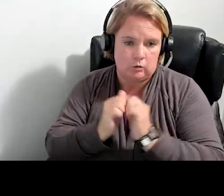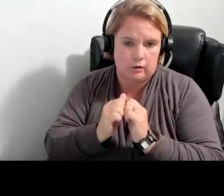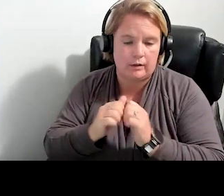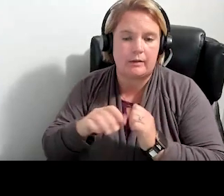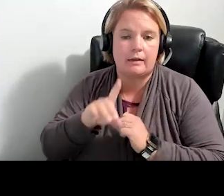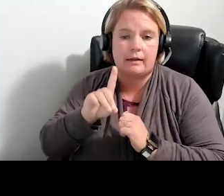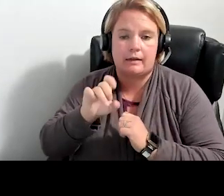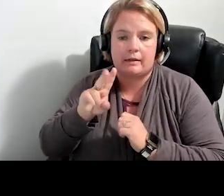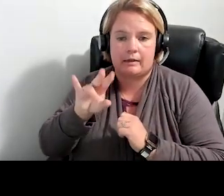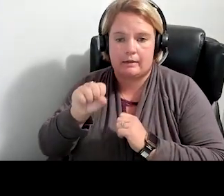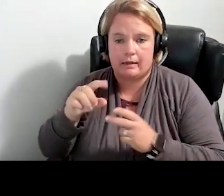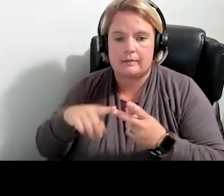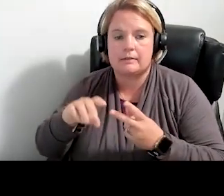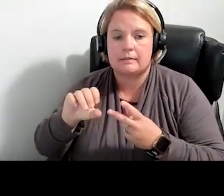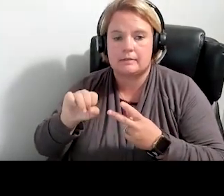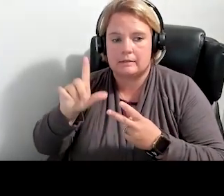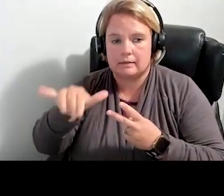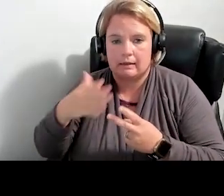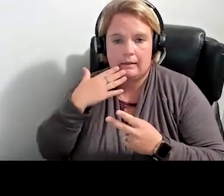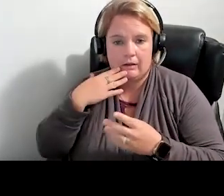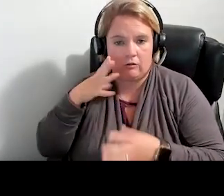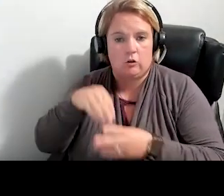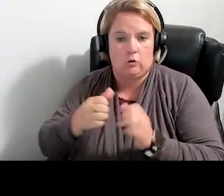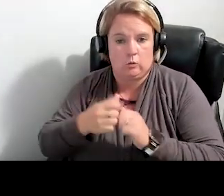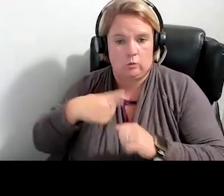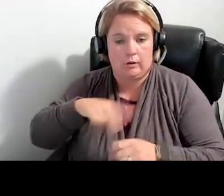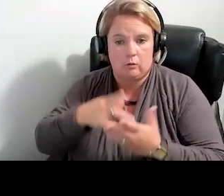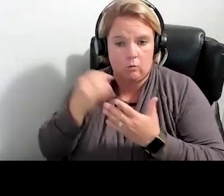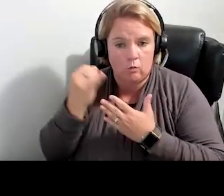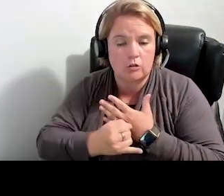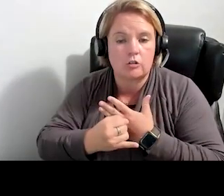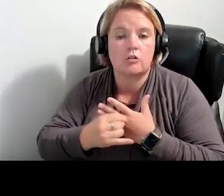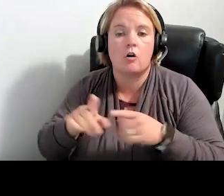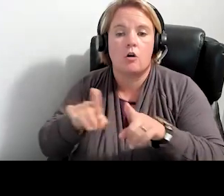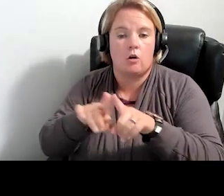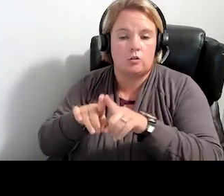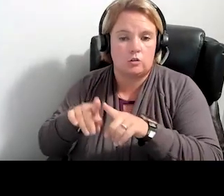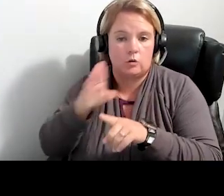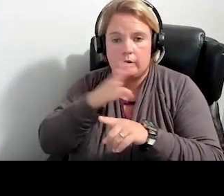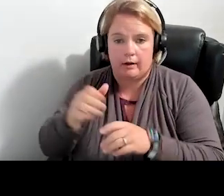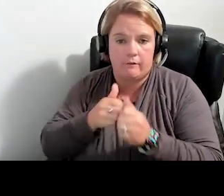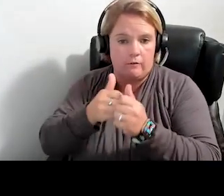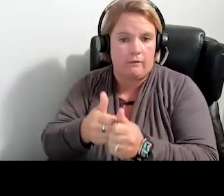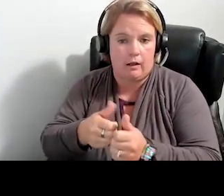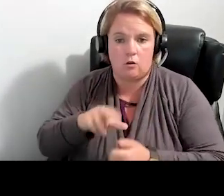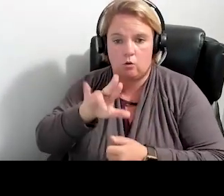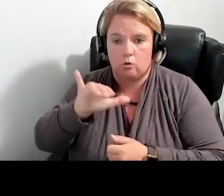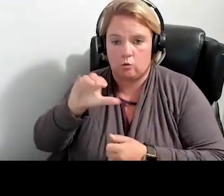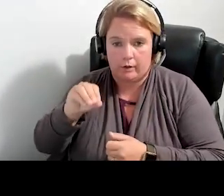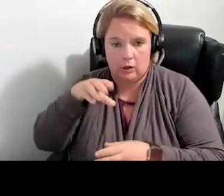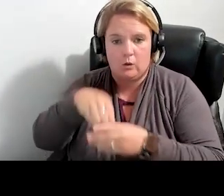been great on involving us in this project. And also, I also learned never follow Rio in a presentation.